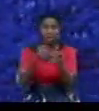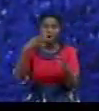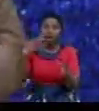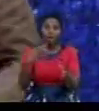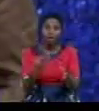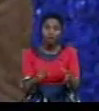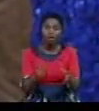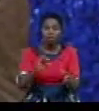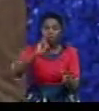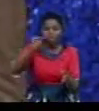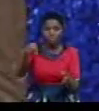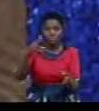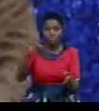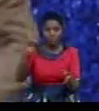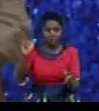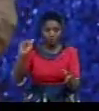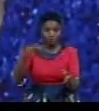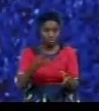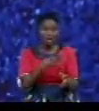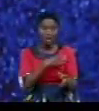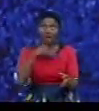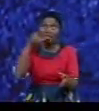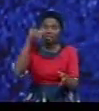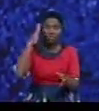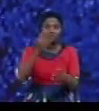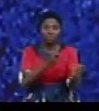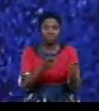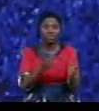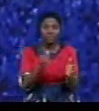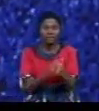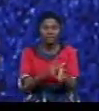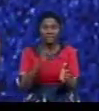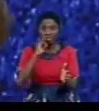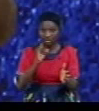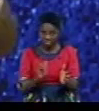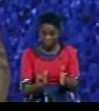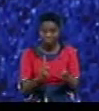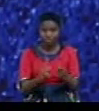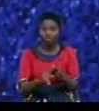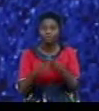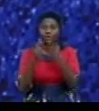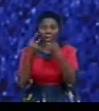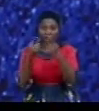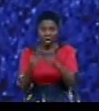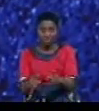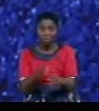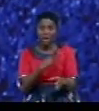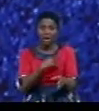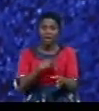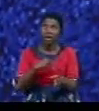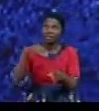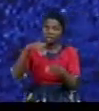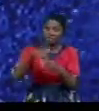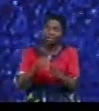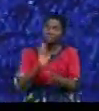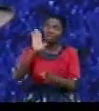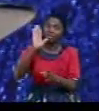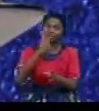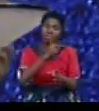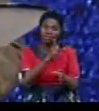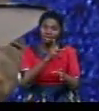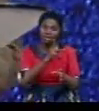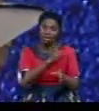rain that is still to happen and of his kingdom there shall be no air look at verse